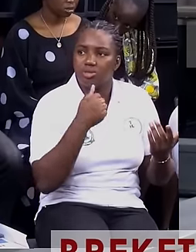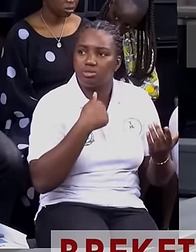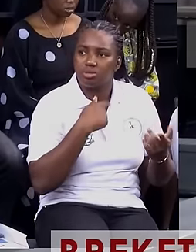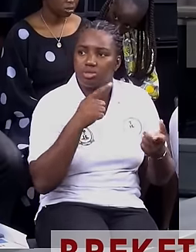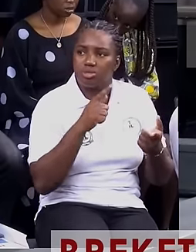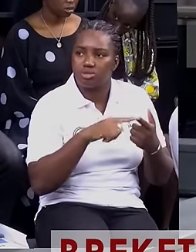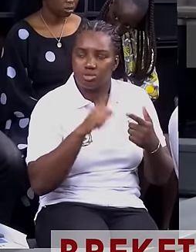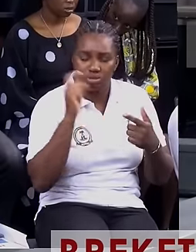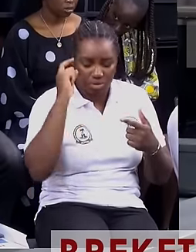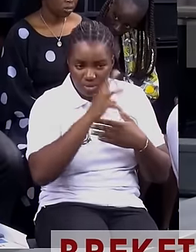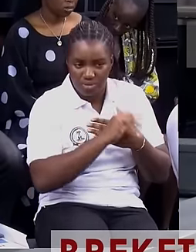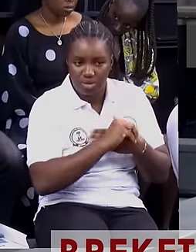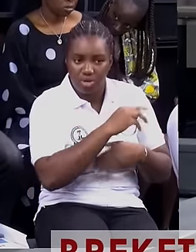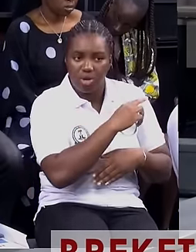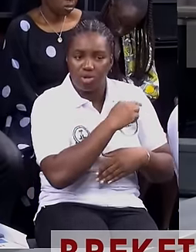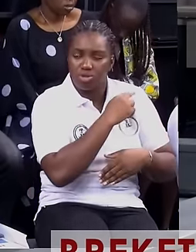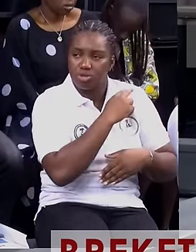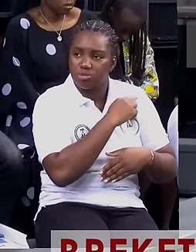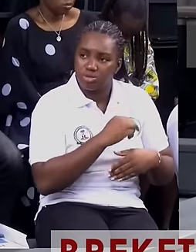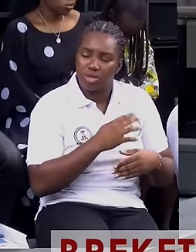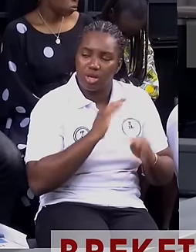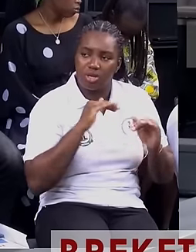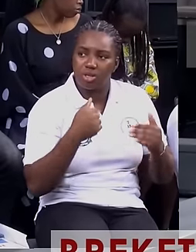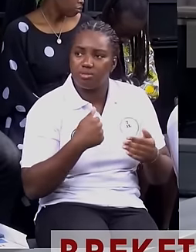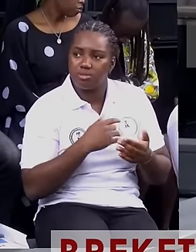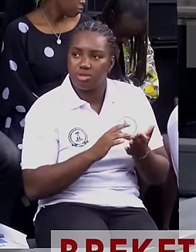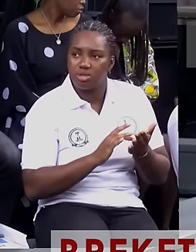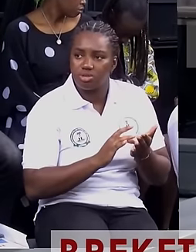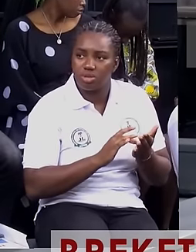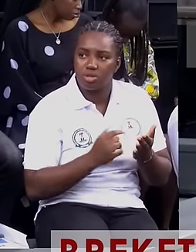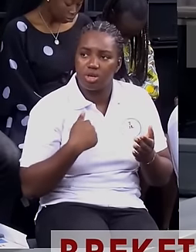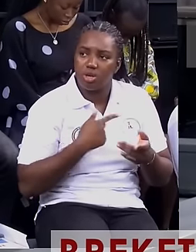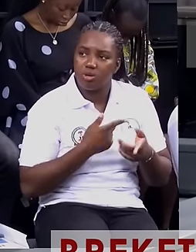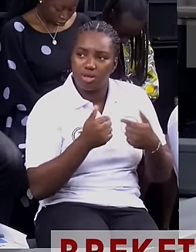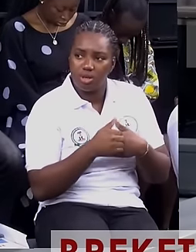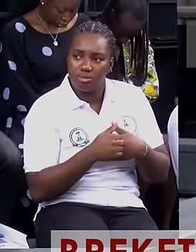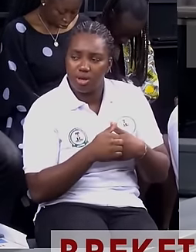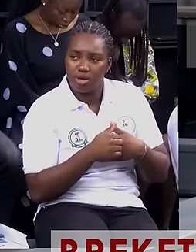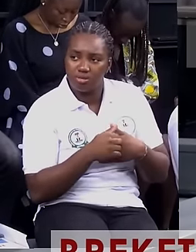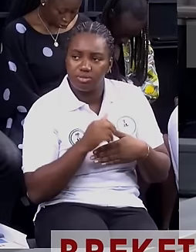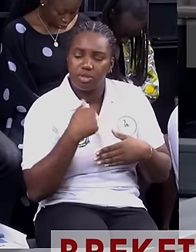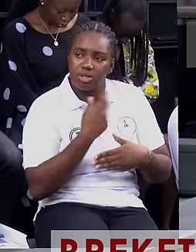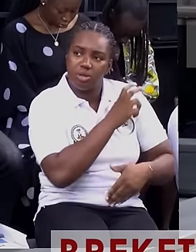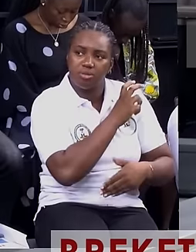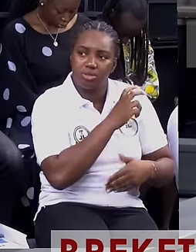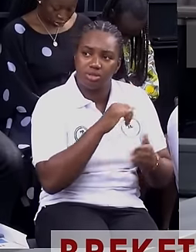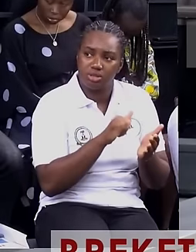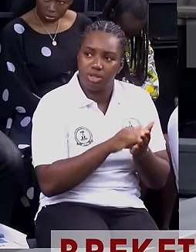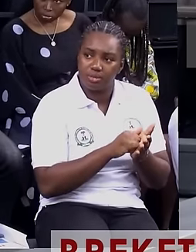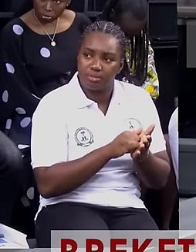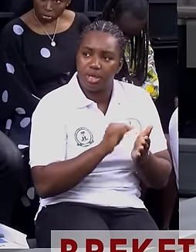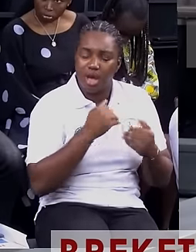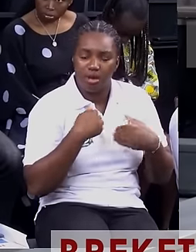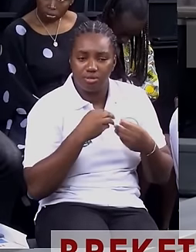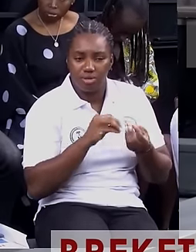hospital, that they should prescribe drugs and the rest. So we came back and was telling police, sir, I have their